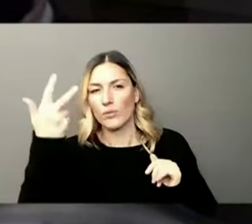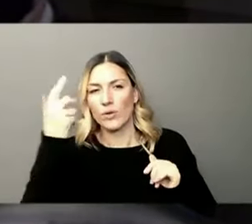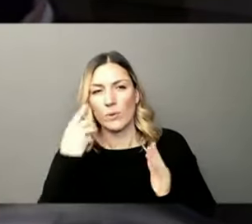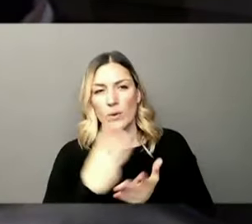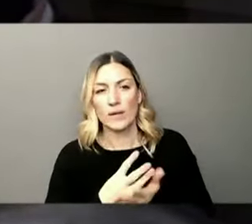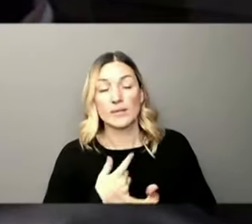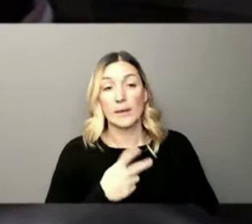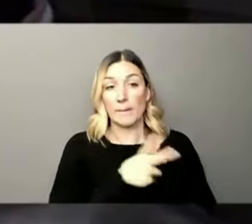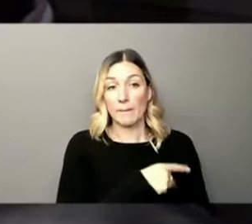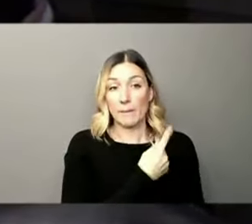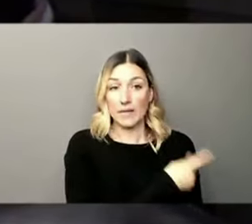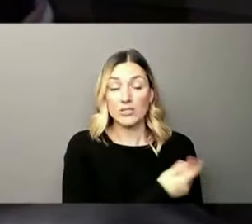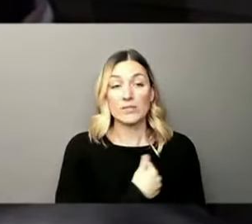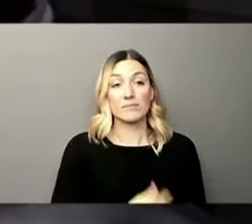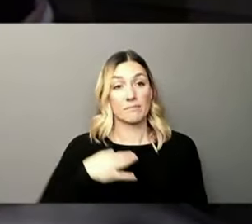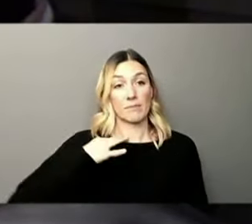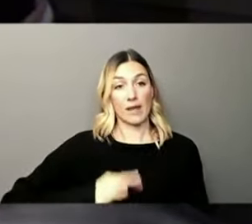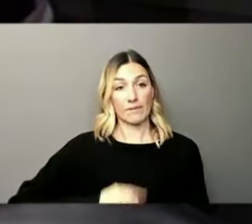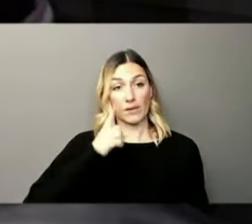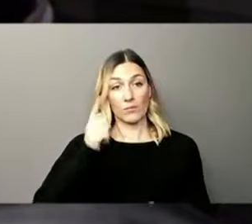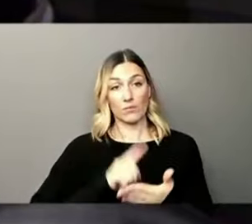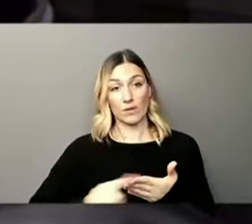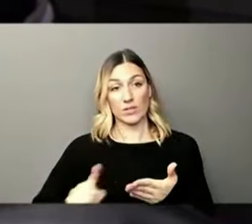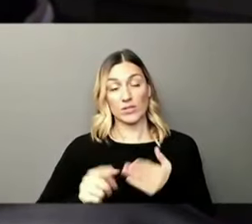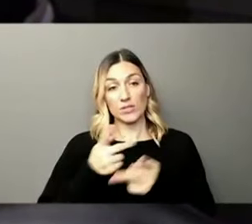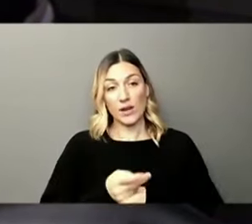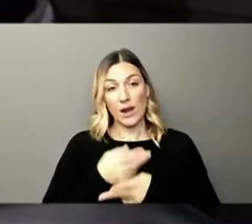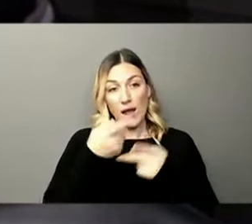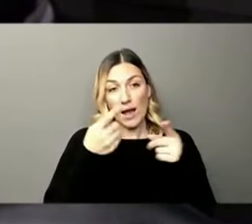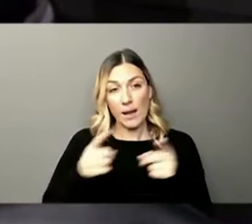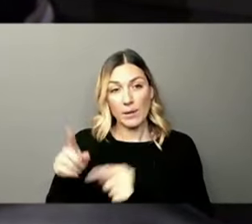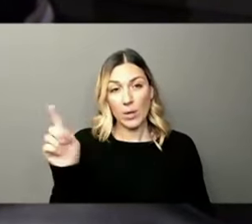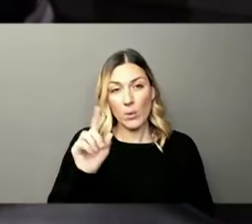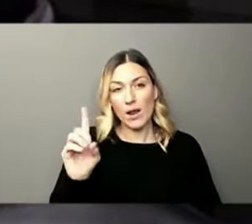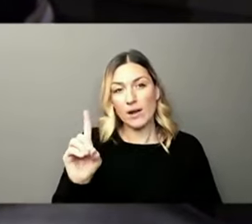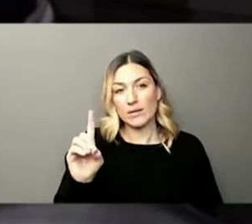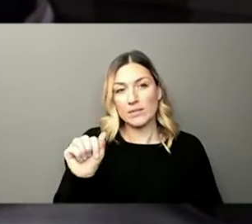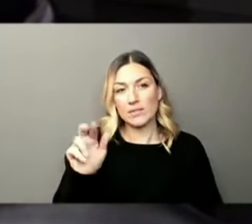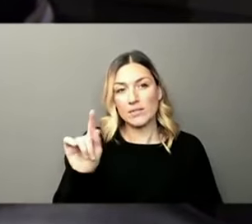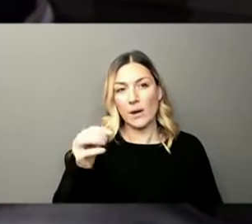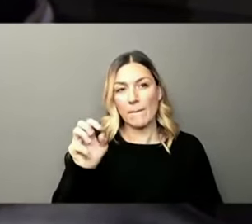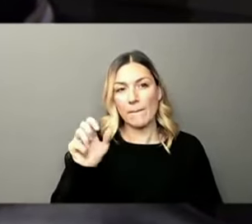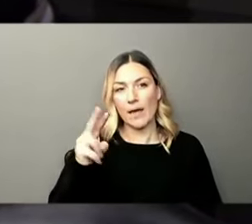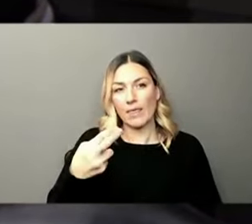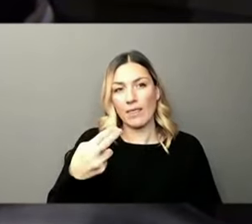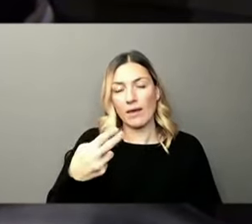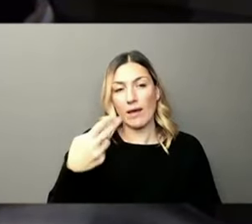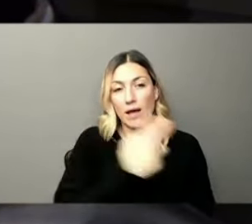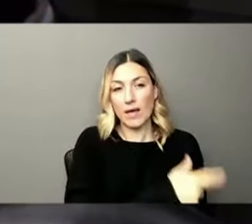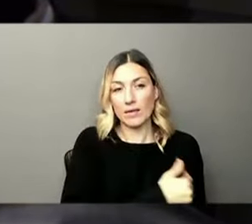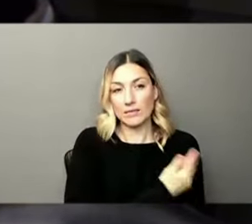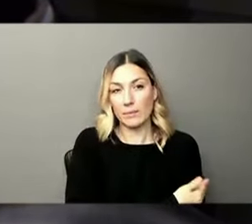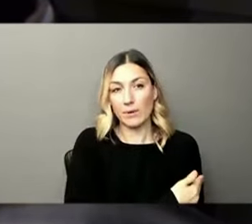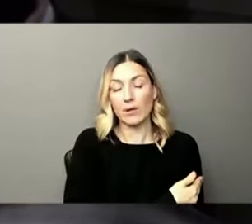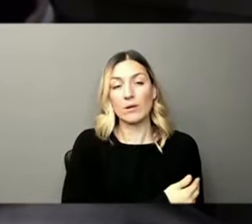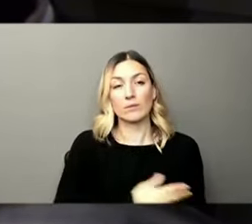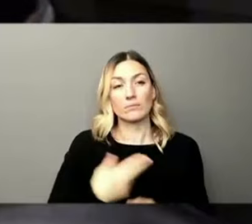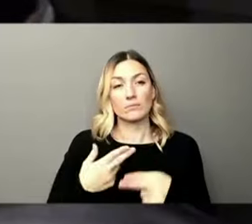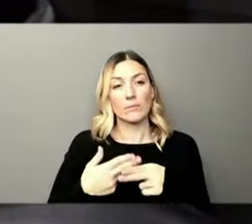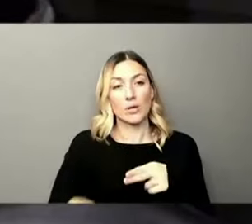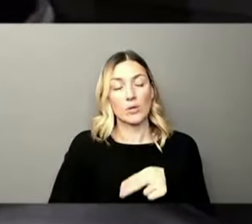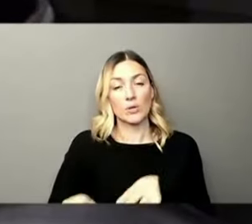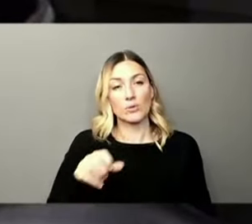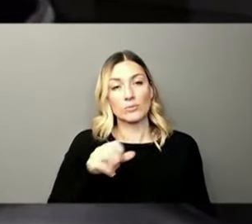the research and care happening at the Dartmouth Hospital Post-Acute COVID Syndrome Clinic. The clinic has received